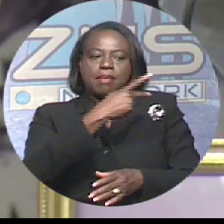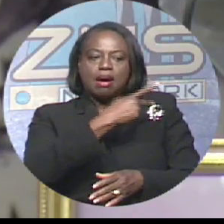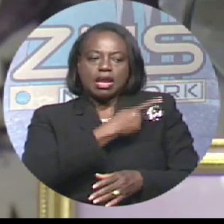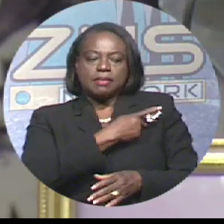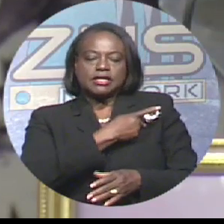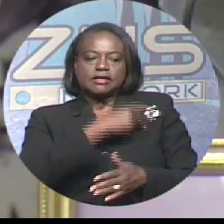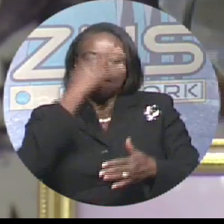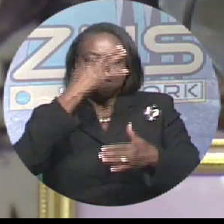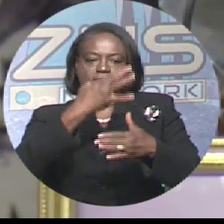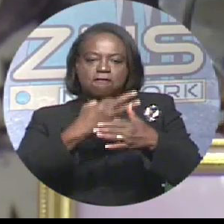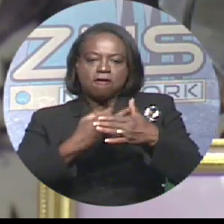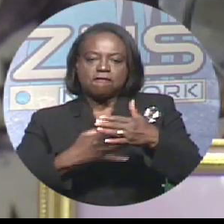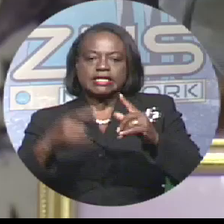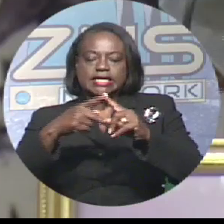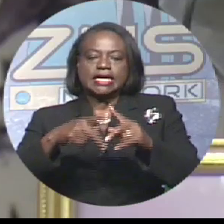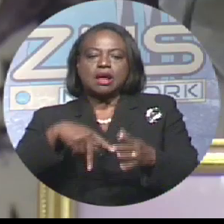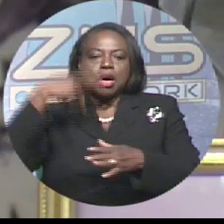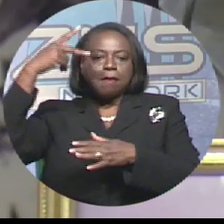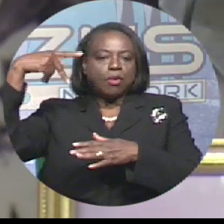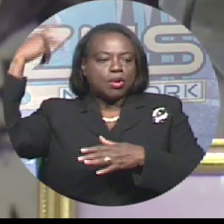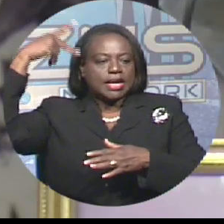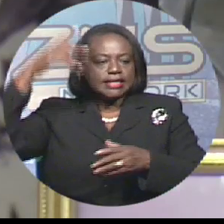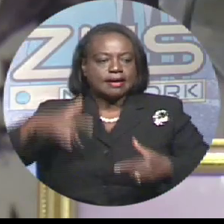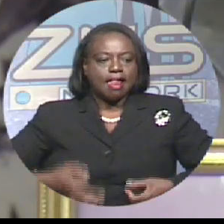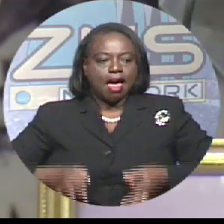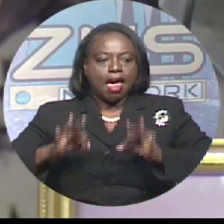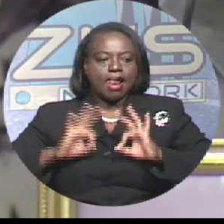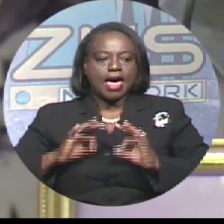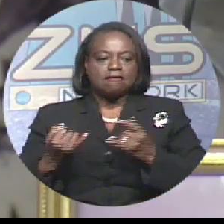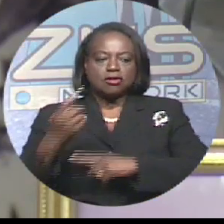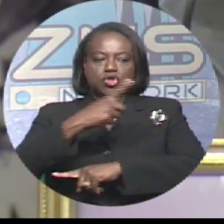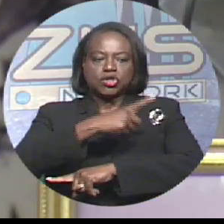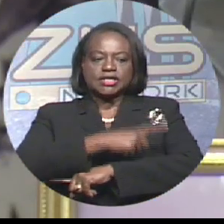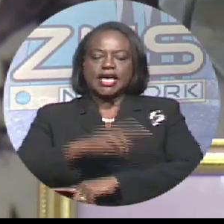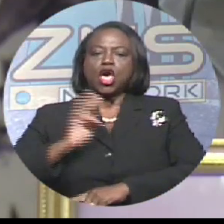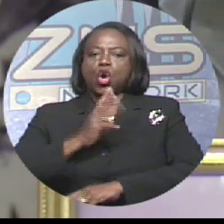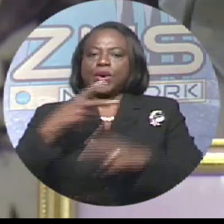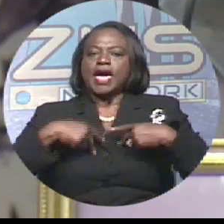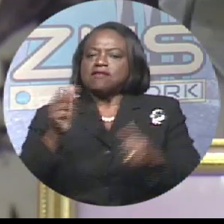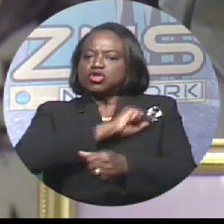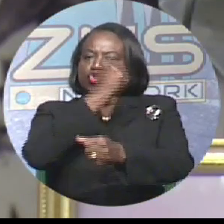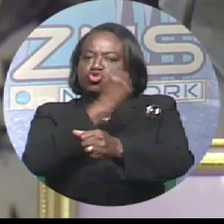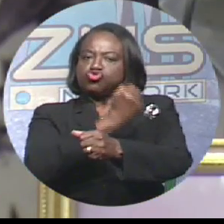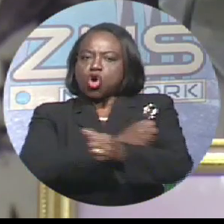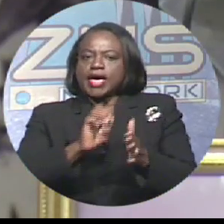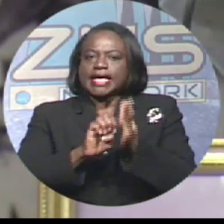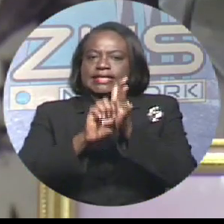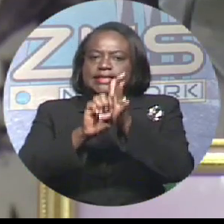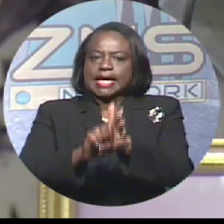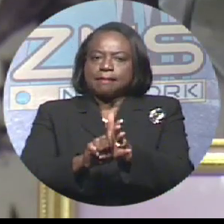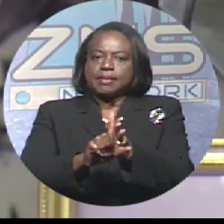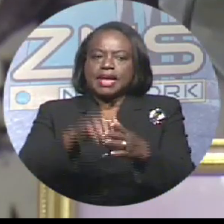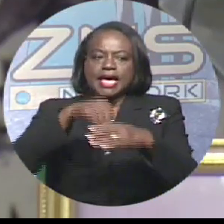forefront of political life today, we have strong examples in people like Ma Rubin.